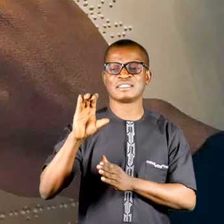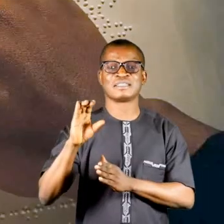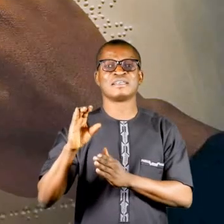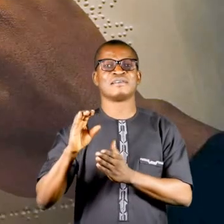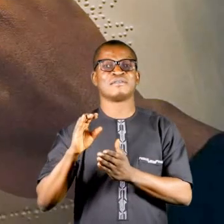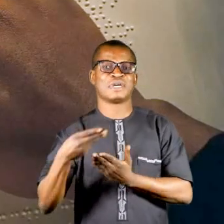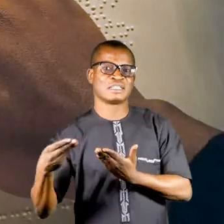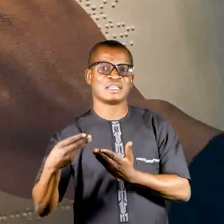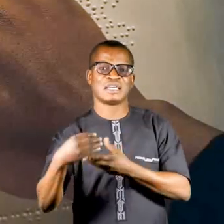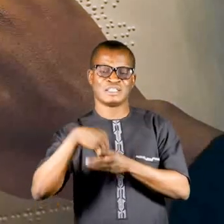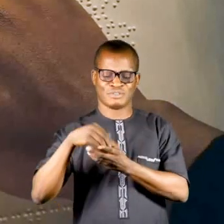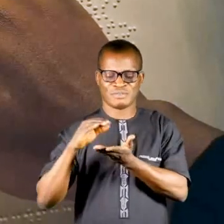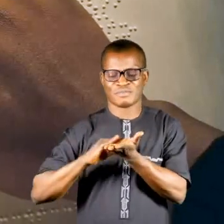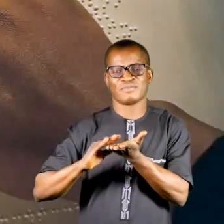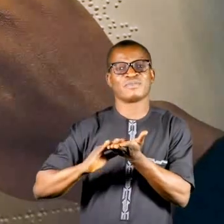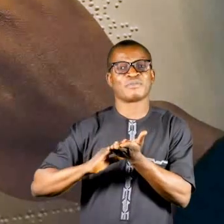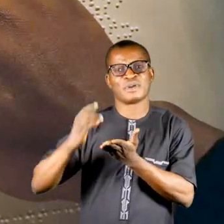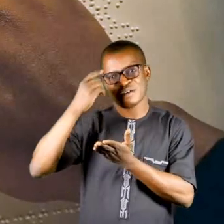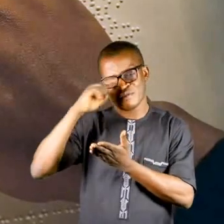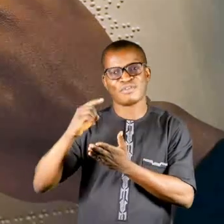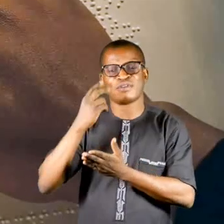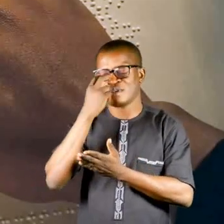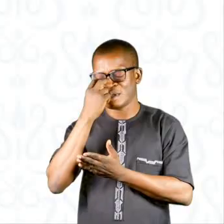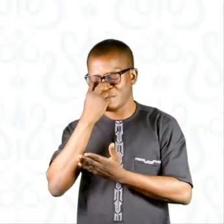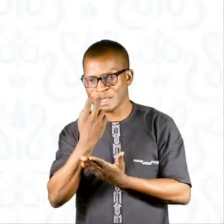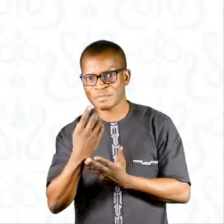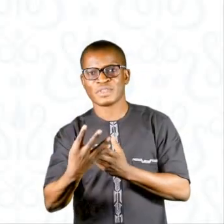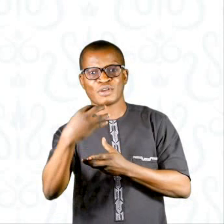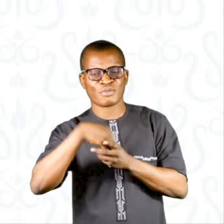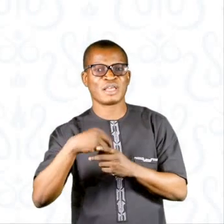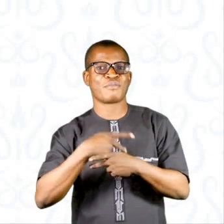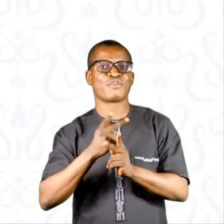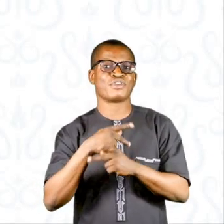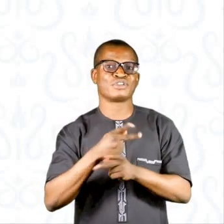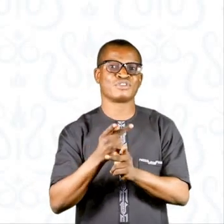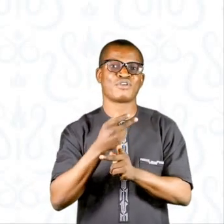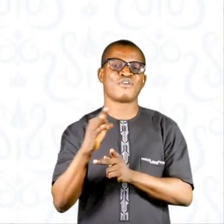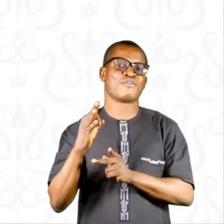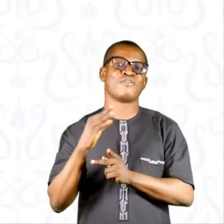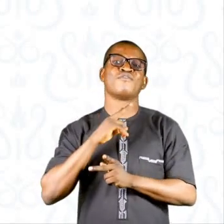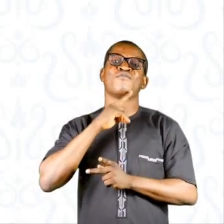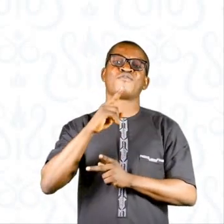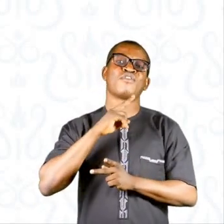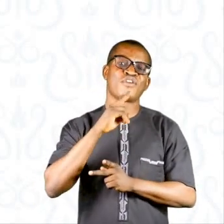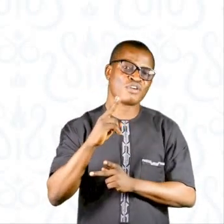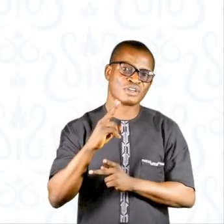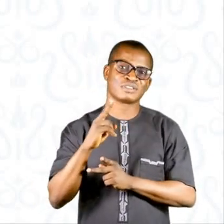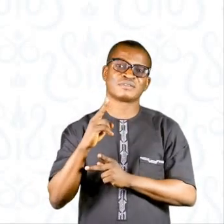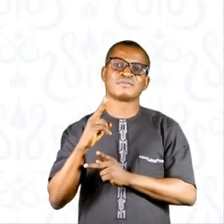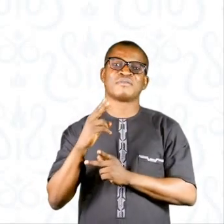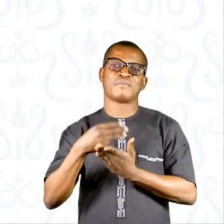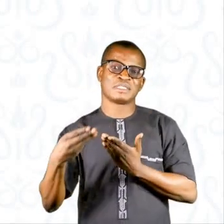materials into Braille for the blind, including the production of